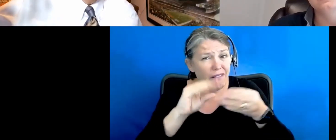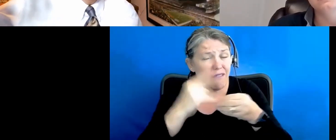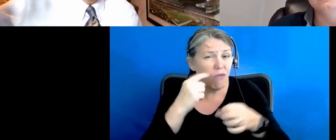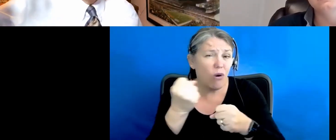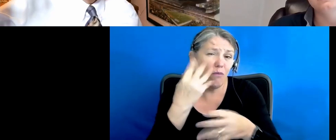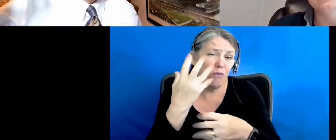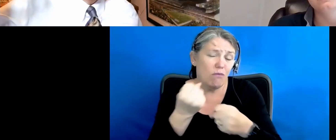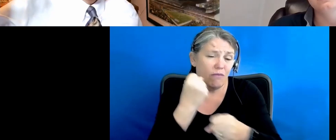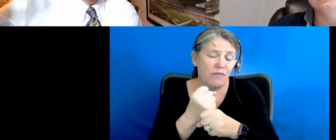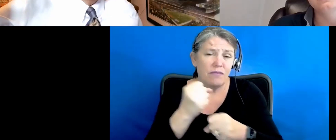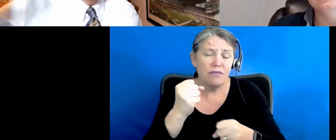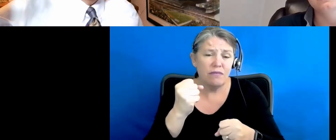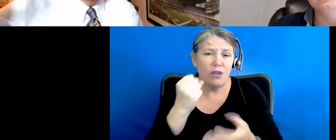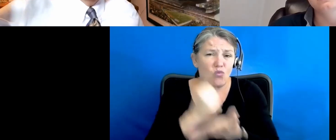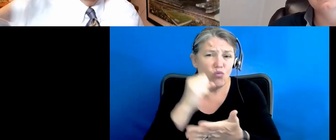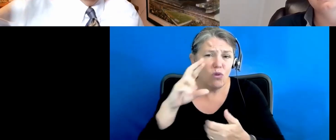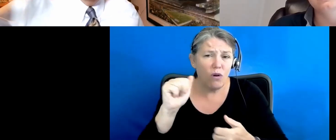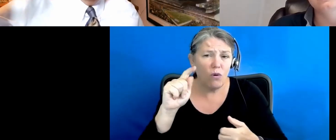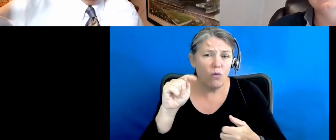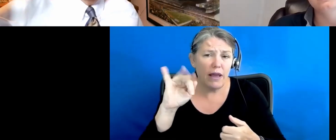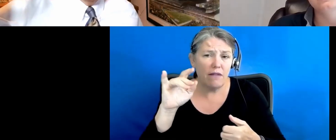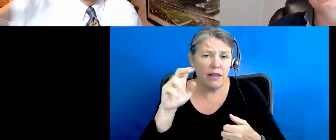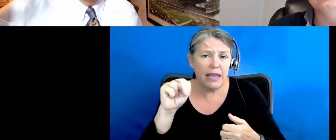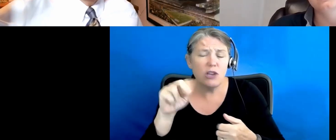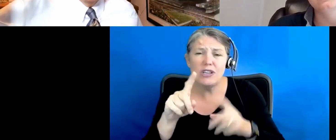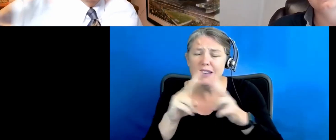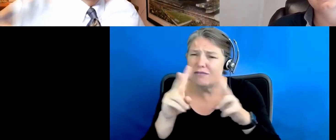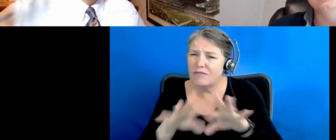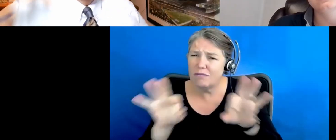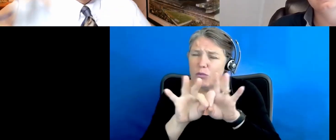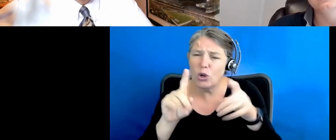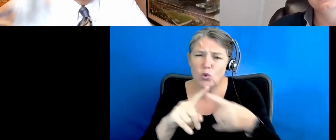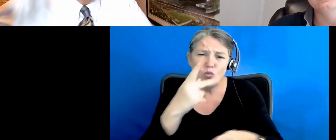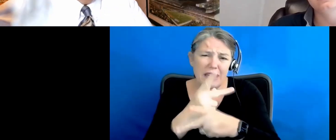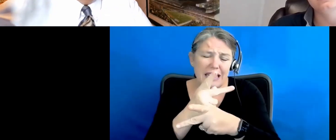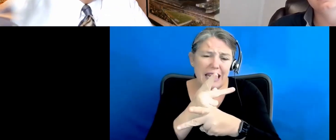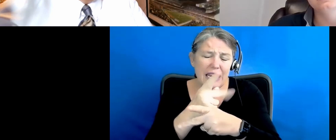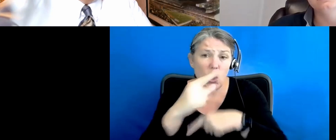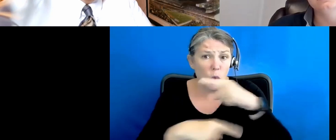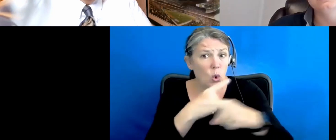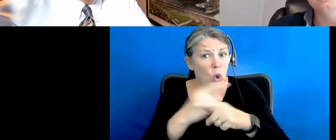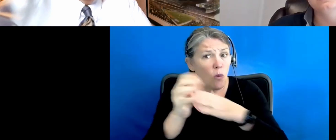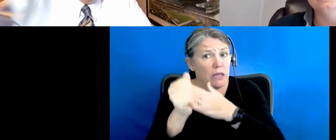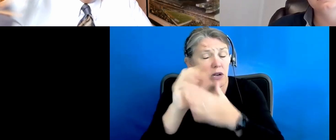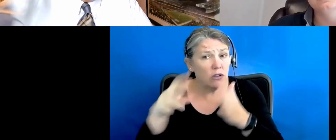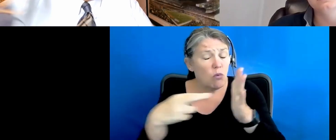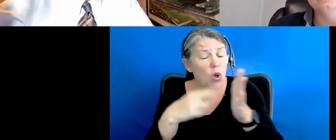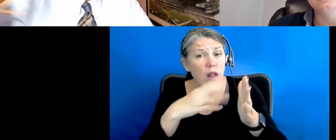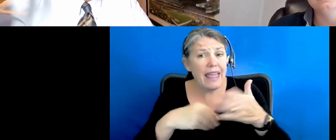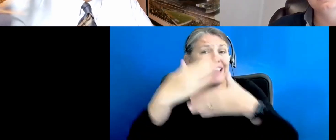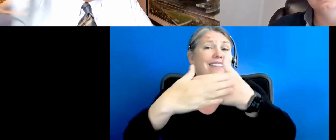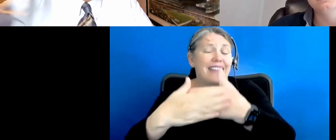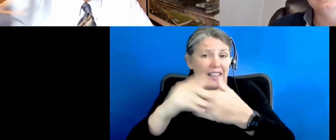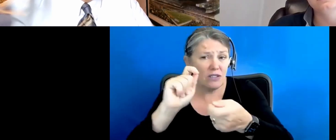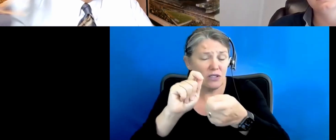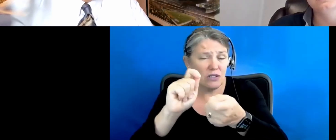decades. Ratification is critical to maintain our global leadership role and taking next steps in